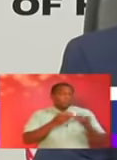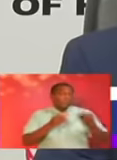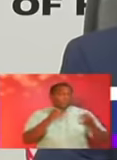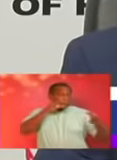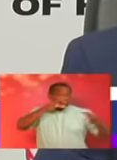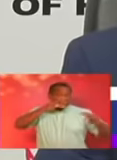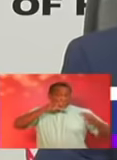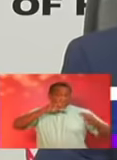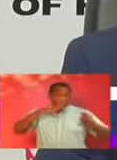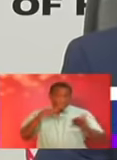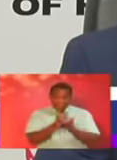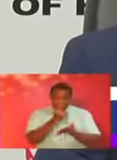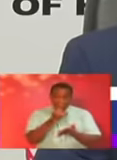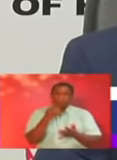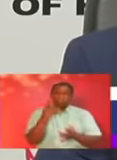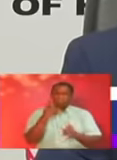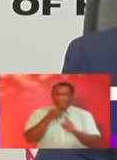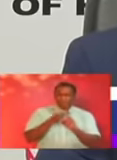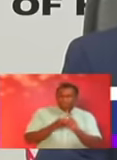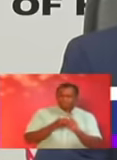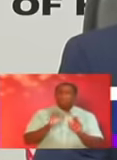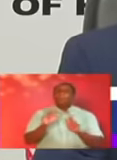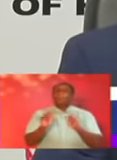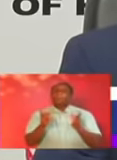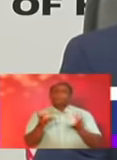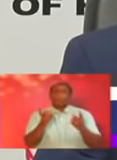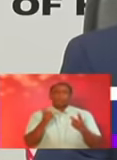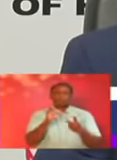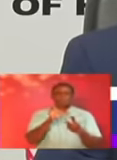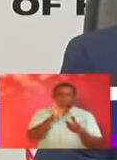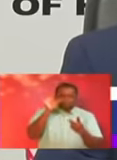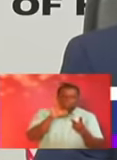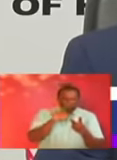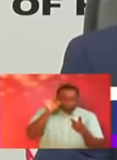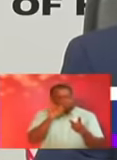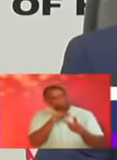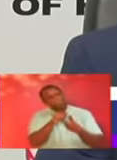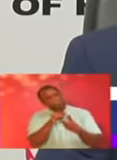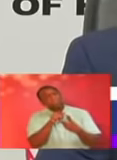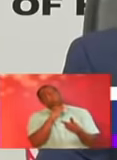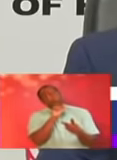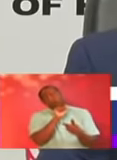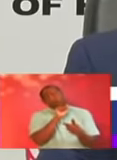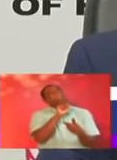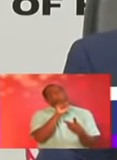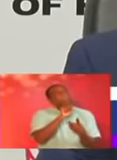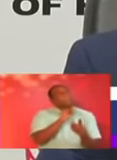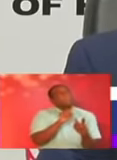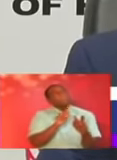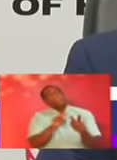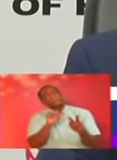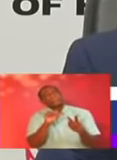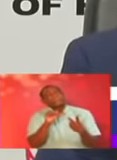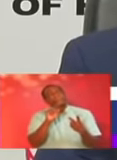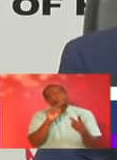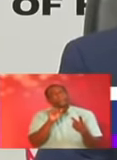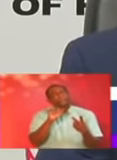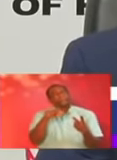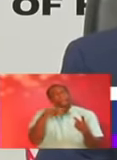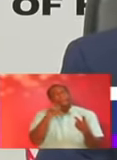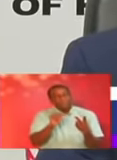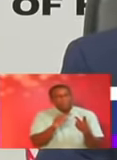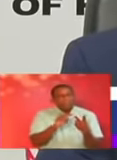is that people wanted choice. Now you do have some degree of choice. So that